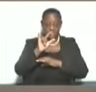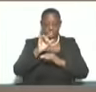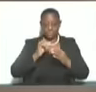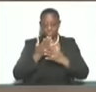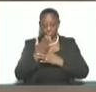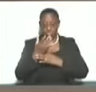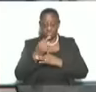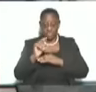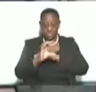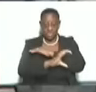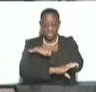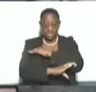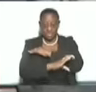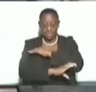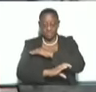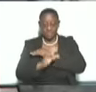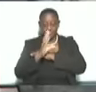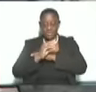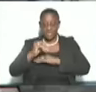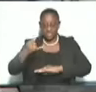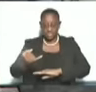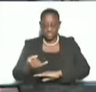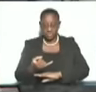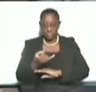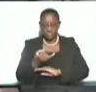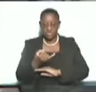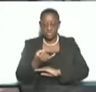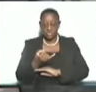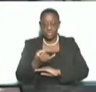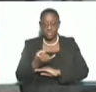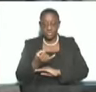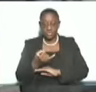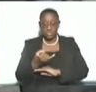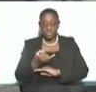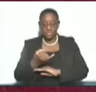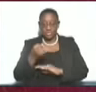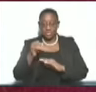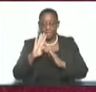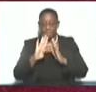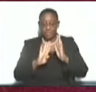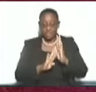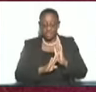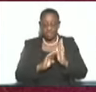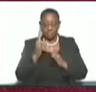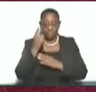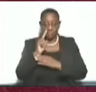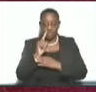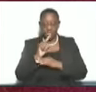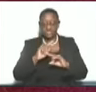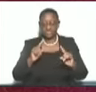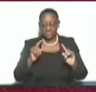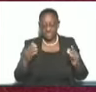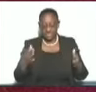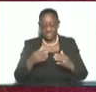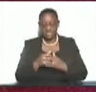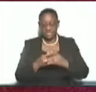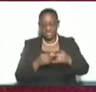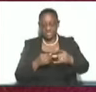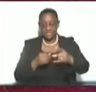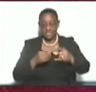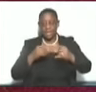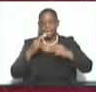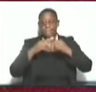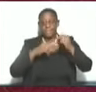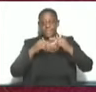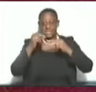the country, and introduce a modernized public service reform bill. Building on the progress already made